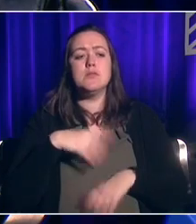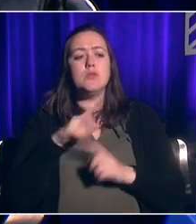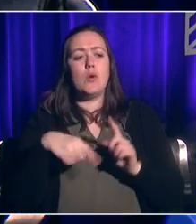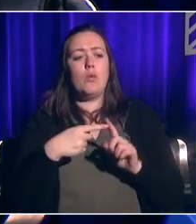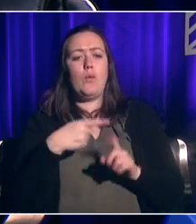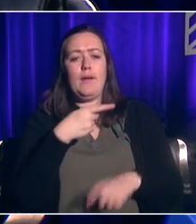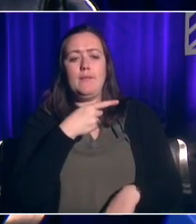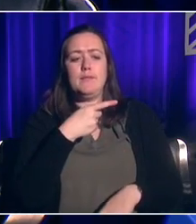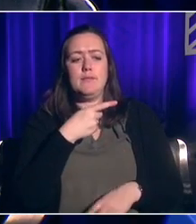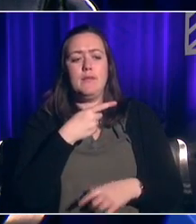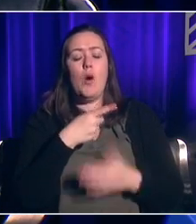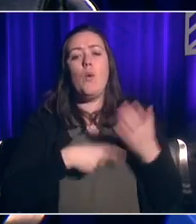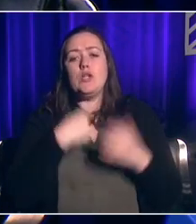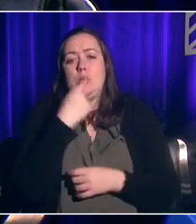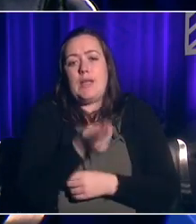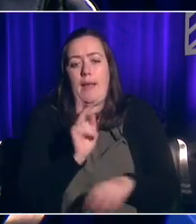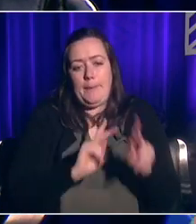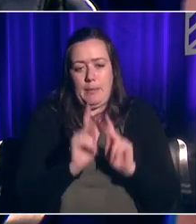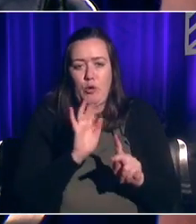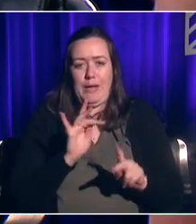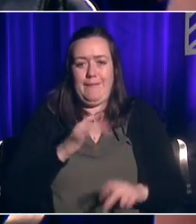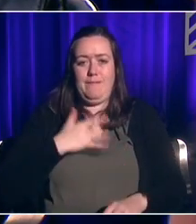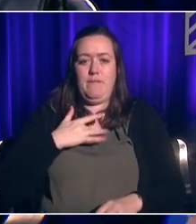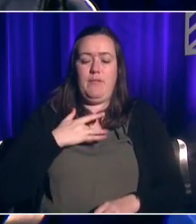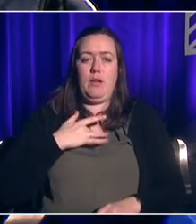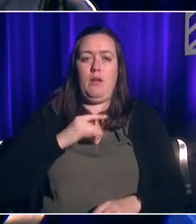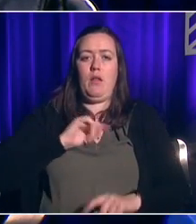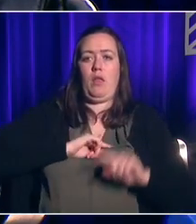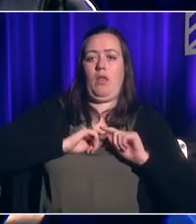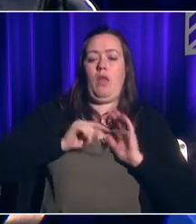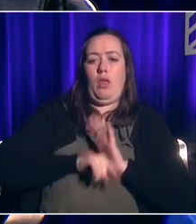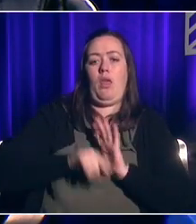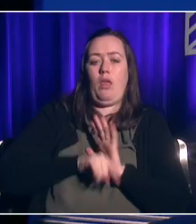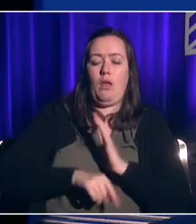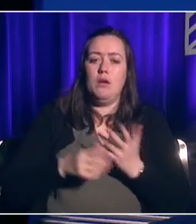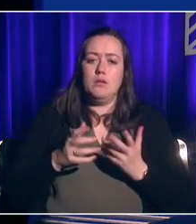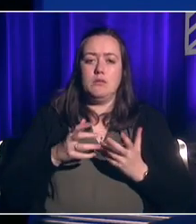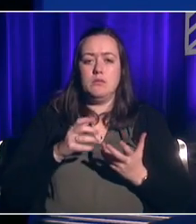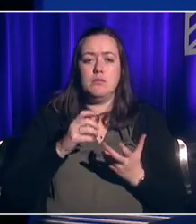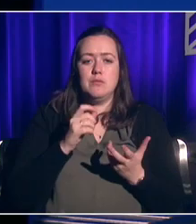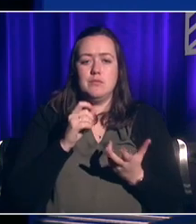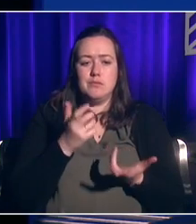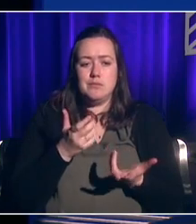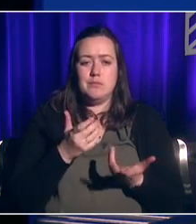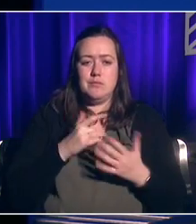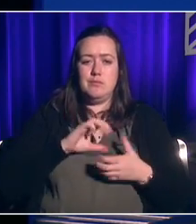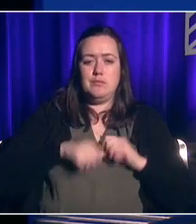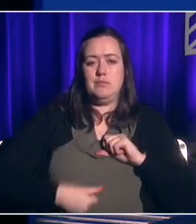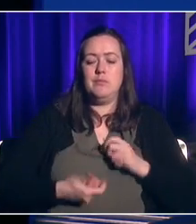feel, what do you tell people who are discouraged in this environment? Yeah, no, I think that it's, well, first of all, we've been here.